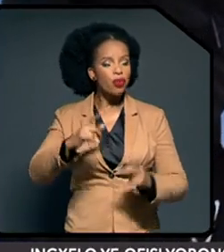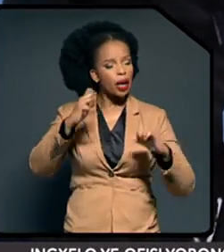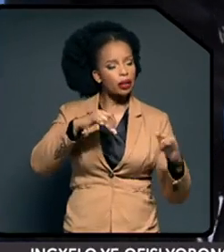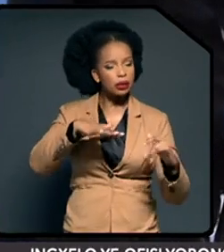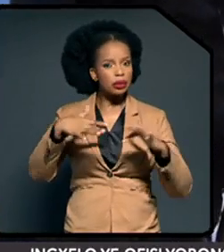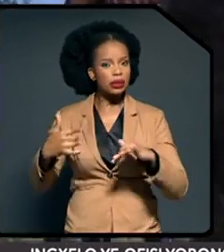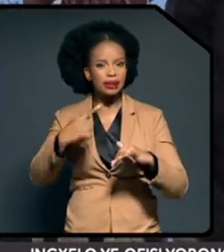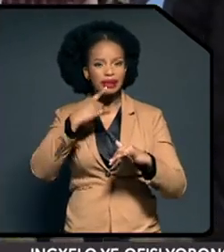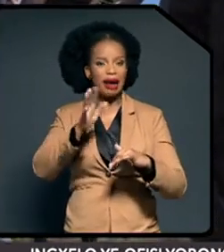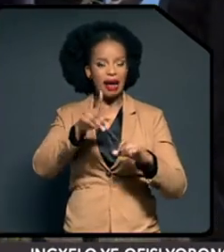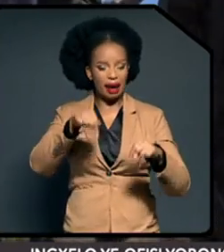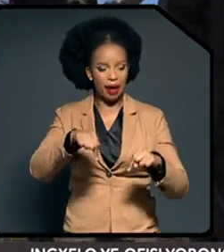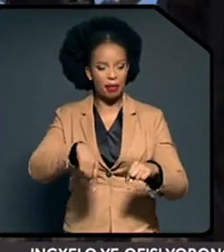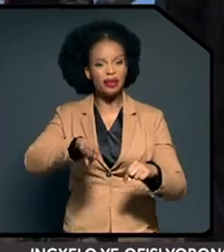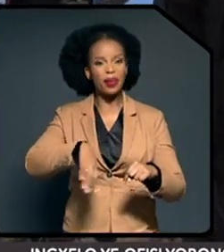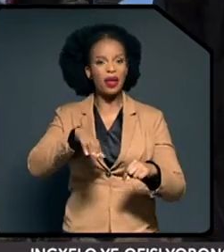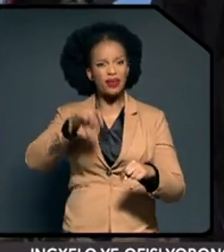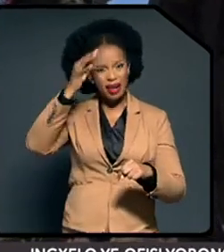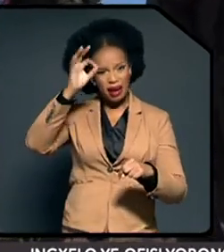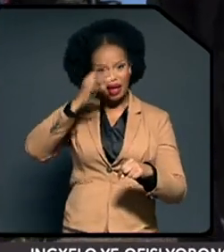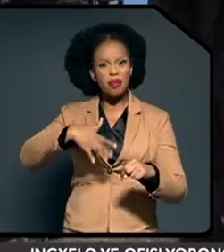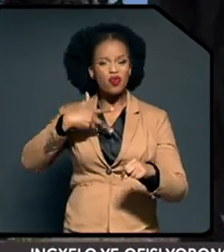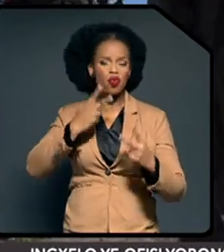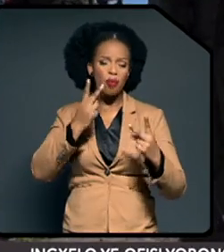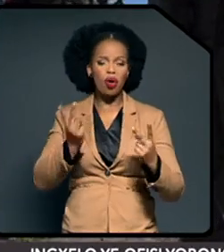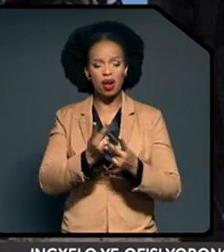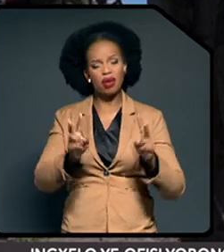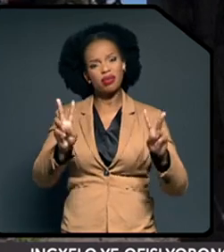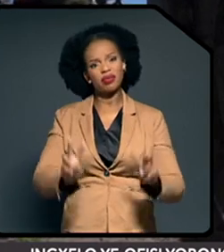ukubona isisombululo soxolo phakathi kwalamazwe mabini.